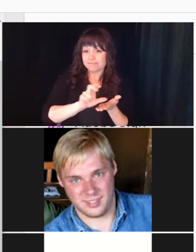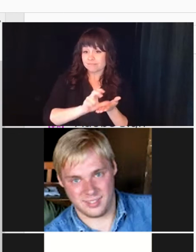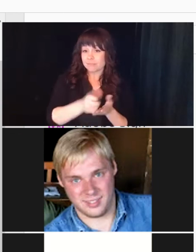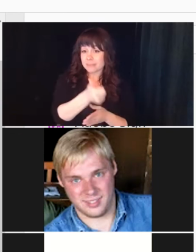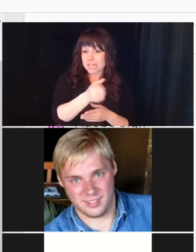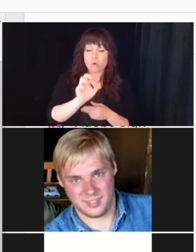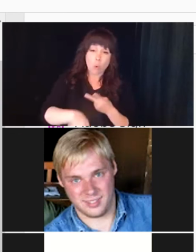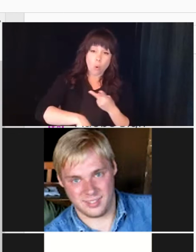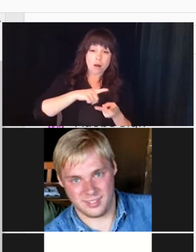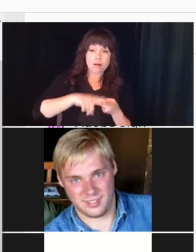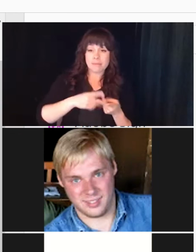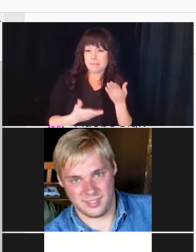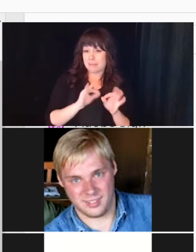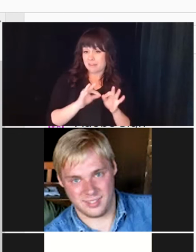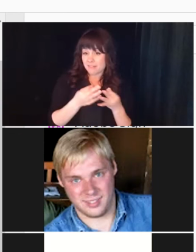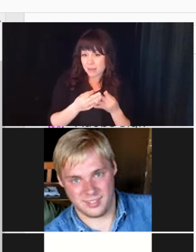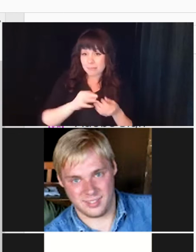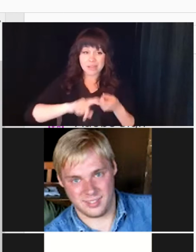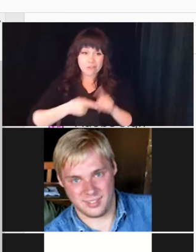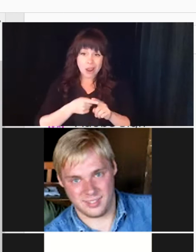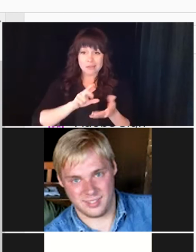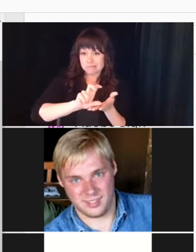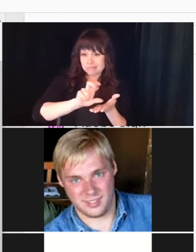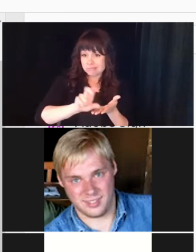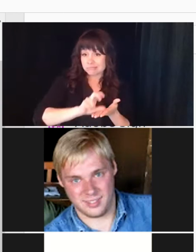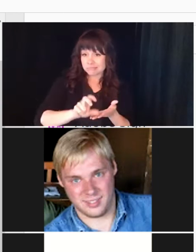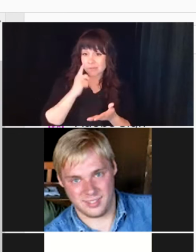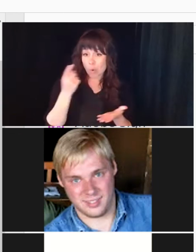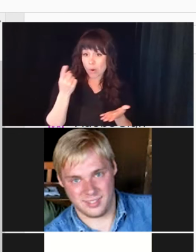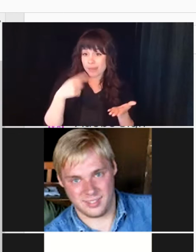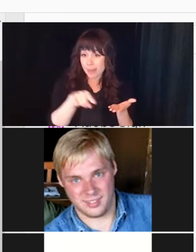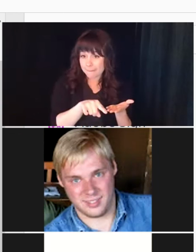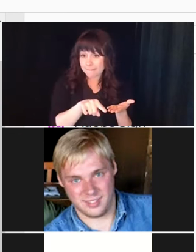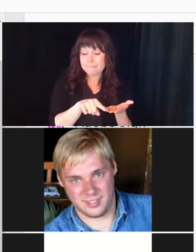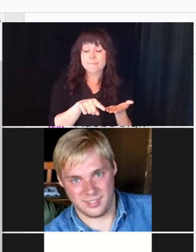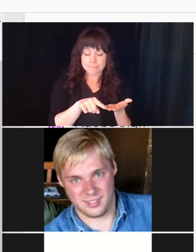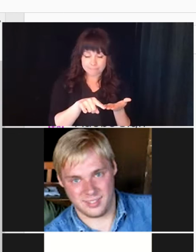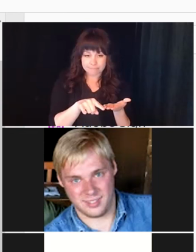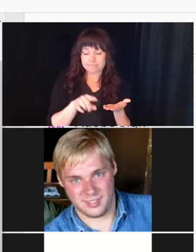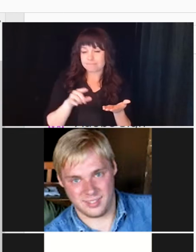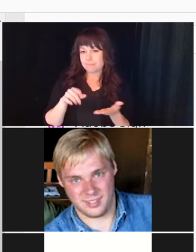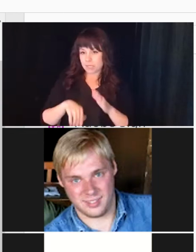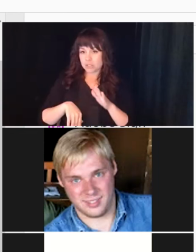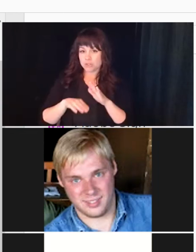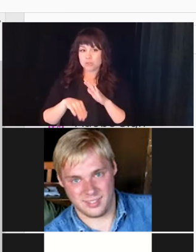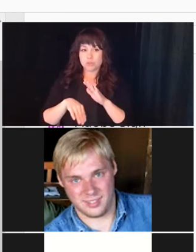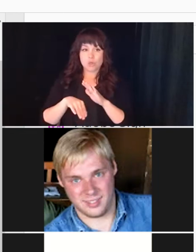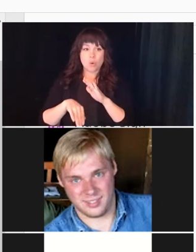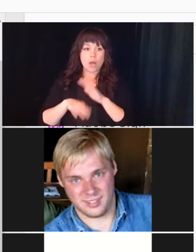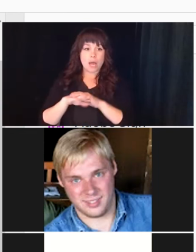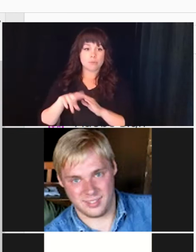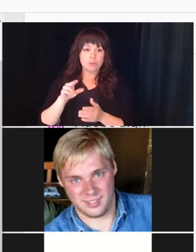friend. Up to $16,000 a year would not count toward that $2,000 resource